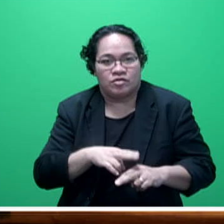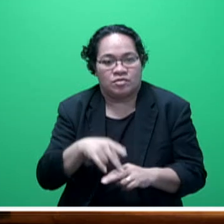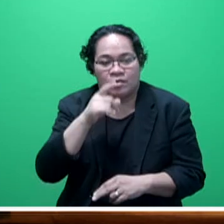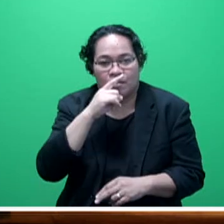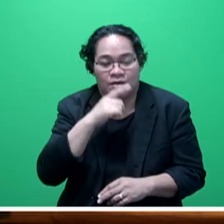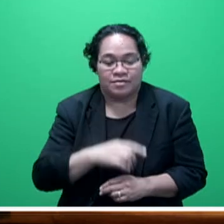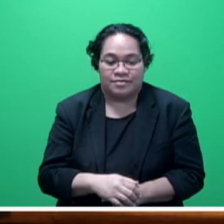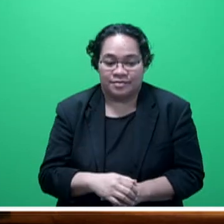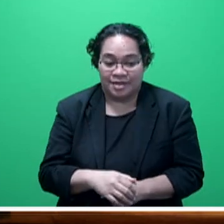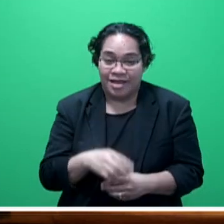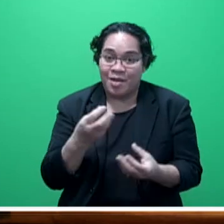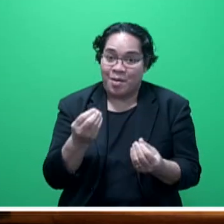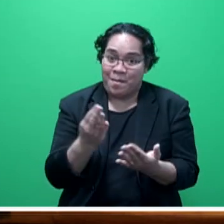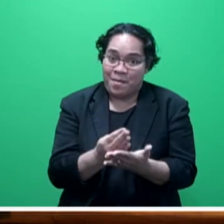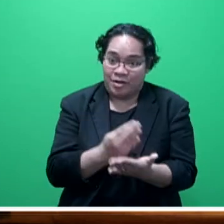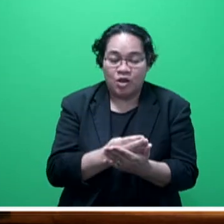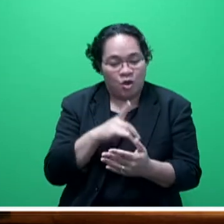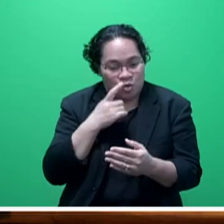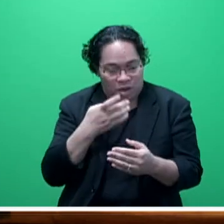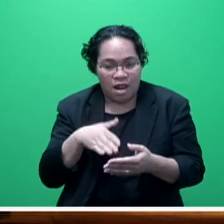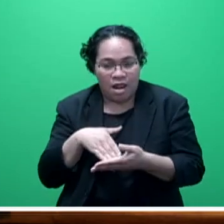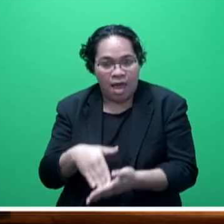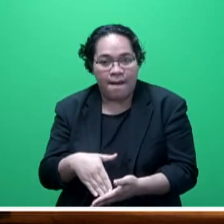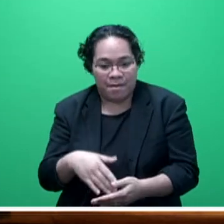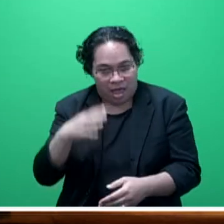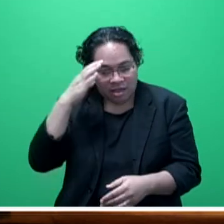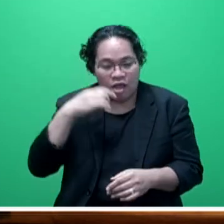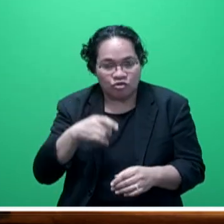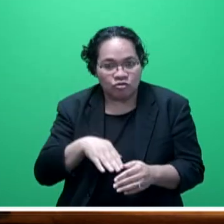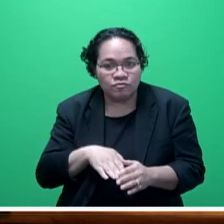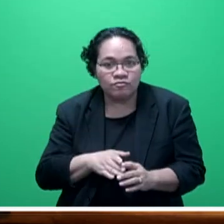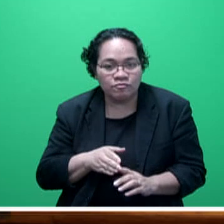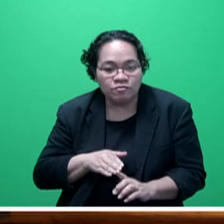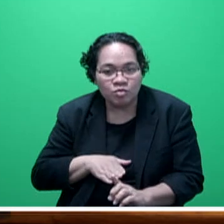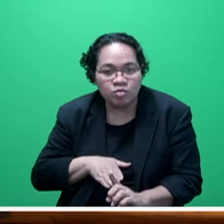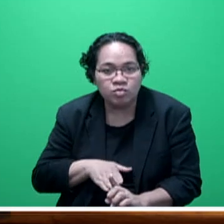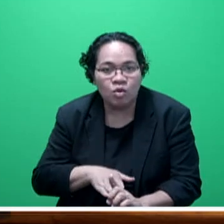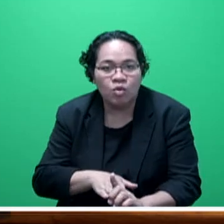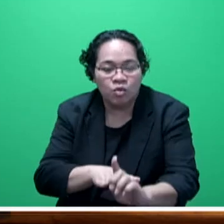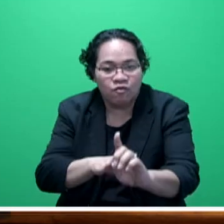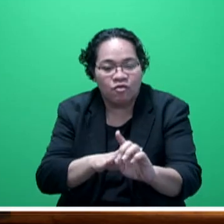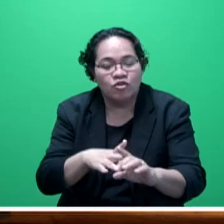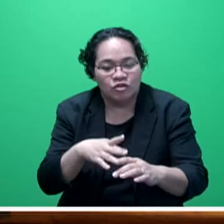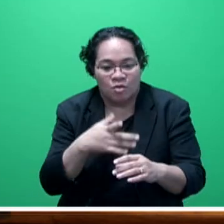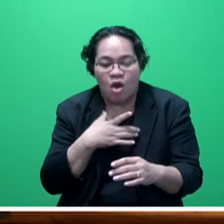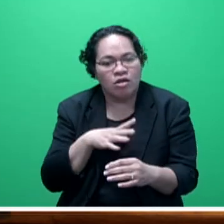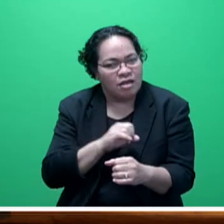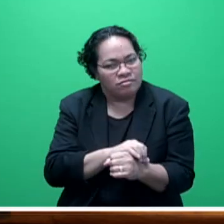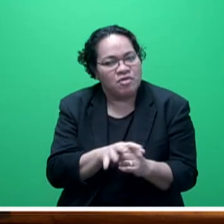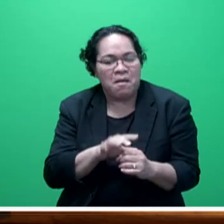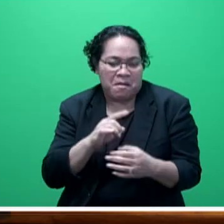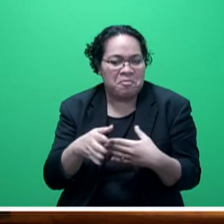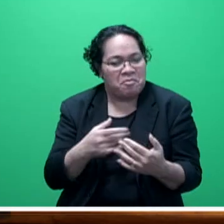This budget is surely going to move our nation forward amidst the COVID-19 pandemic and has been